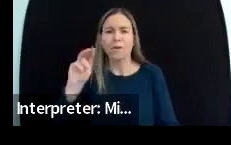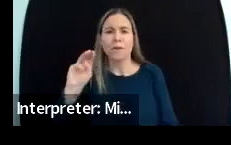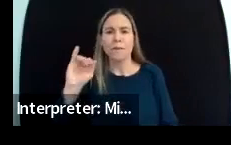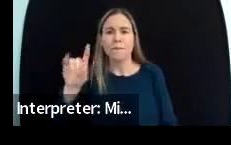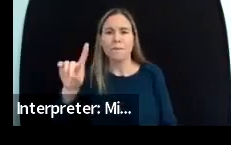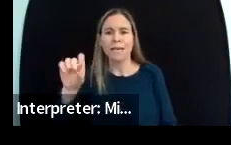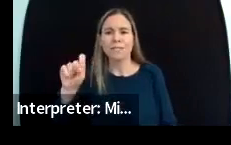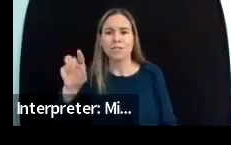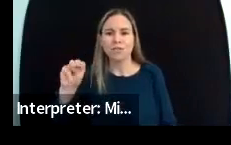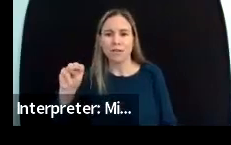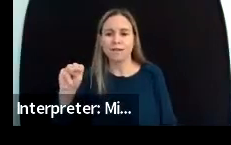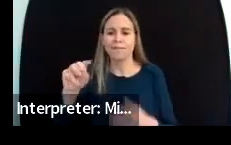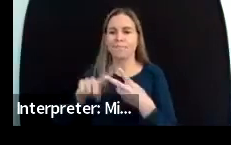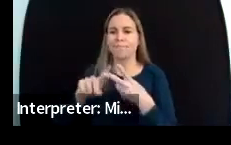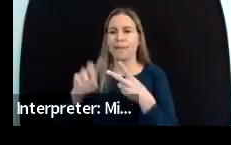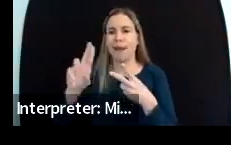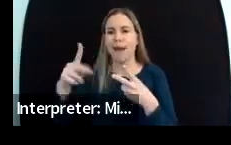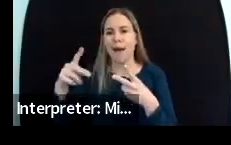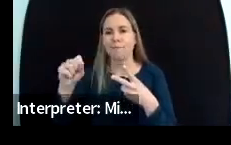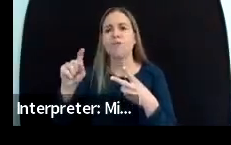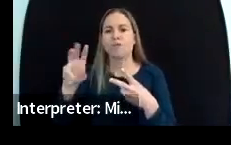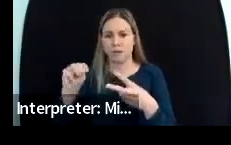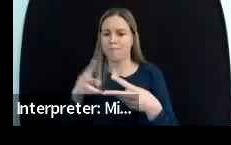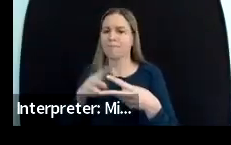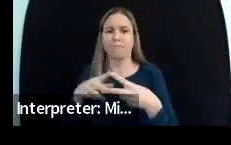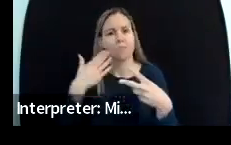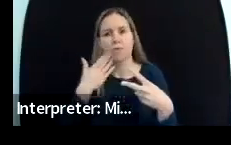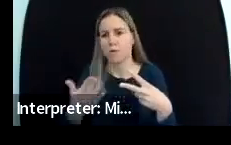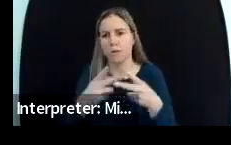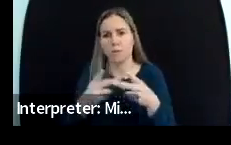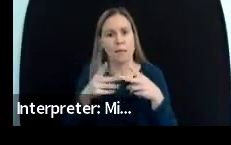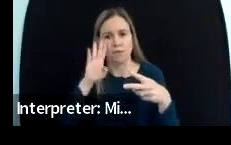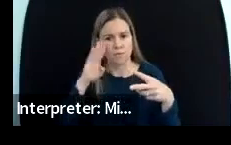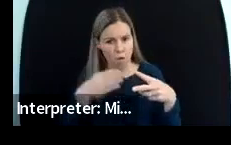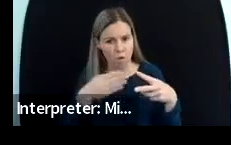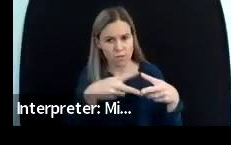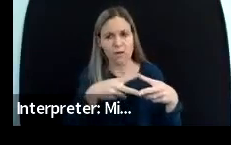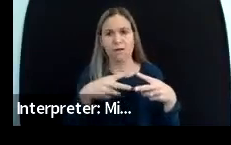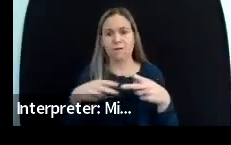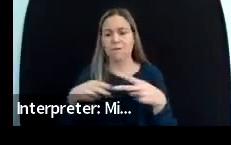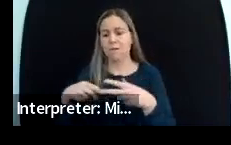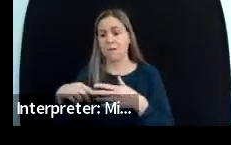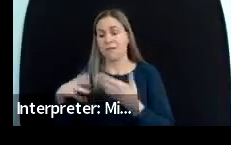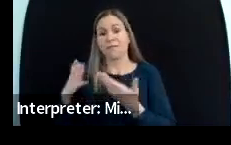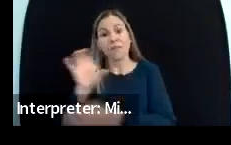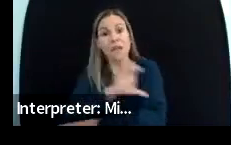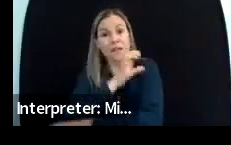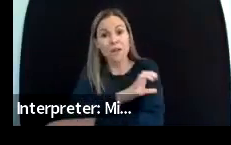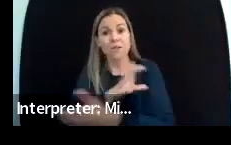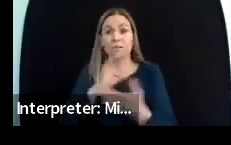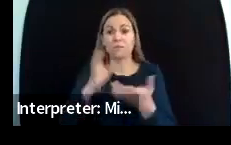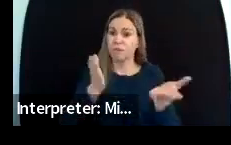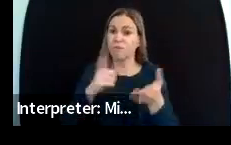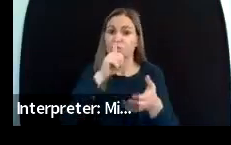upstream, and we want to continue doing that. We want to continue to kind of, you know, the clinical services are vital in setting that foundation.